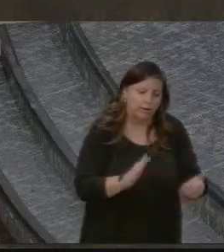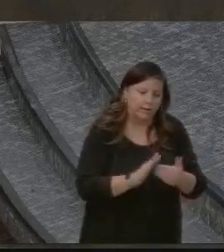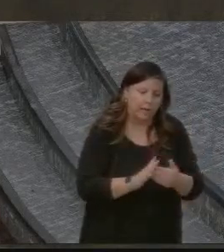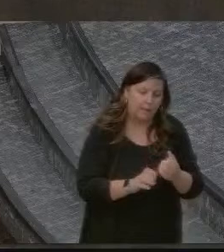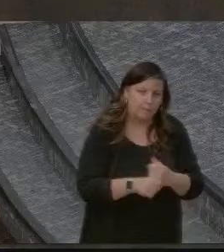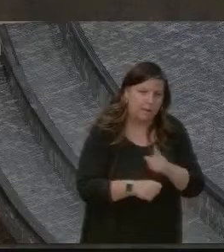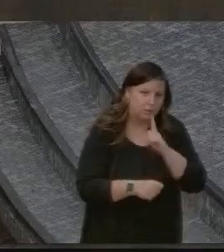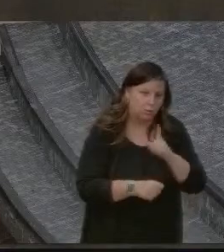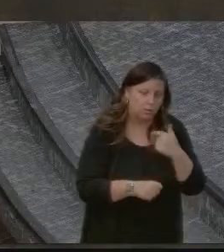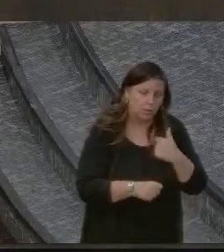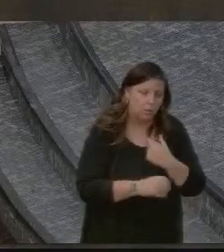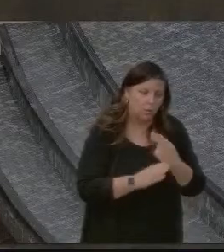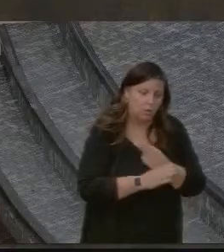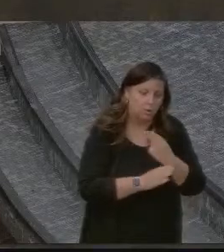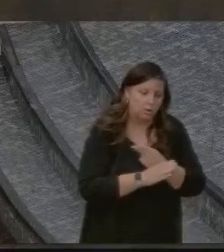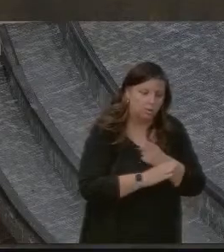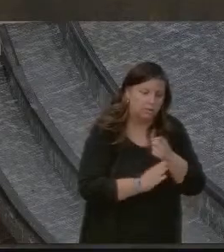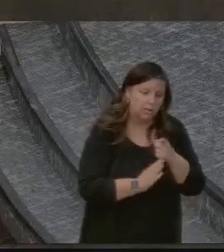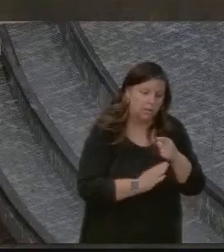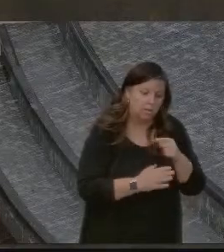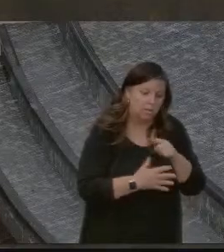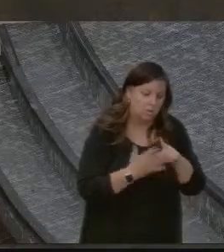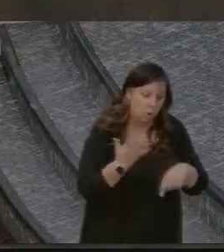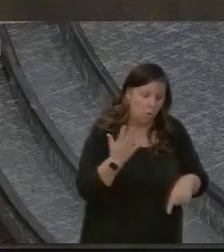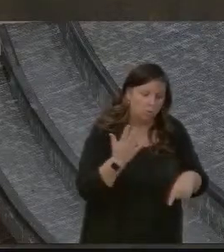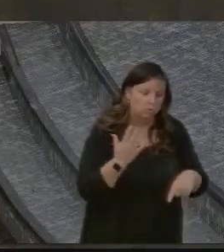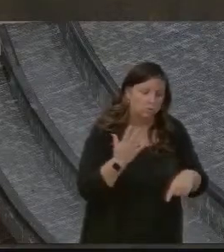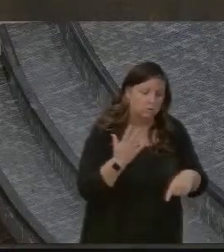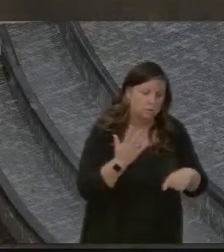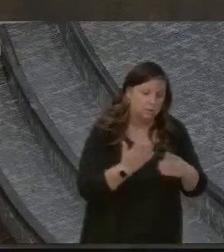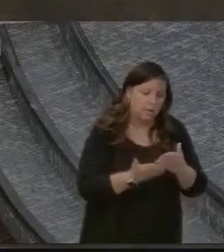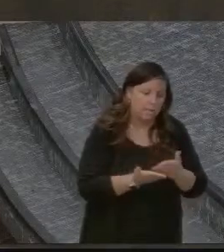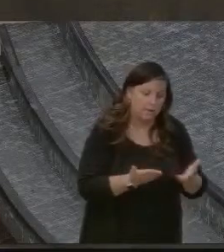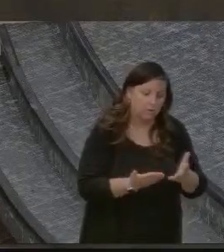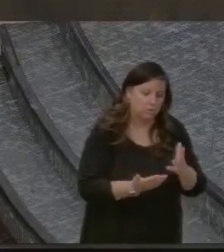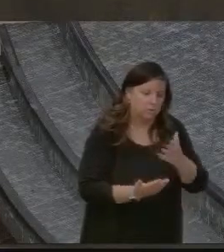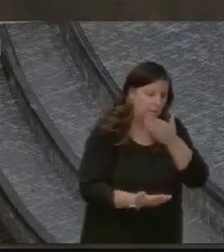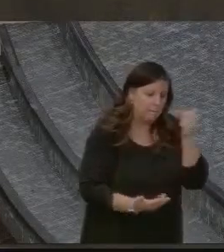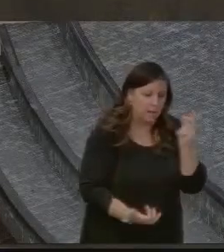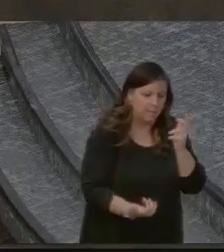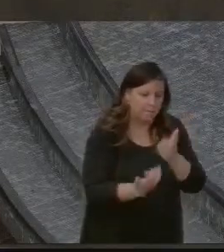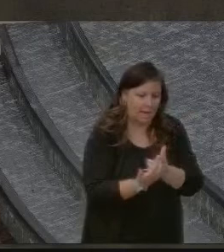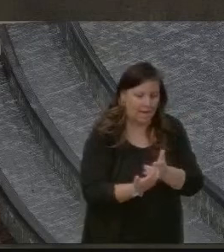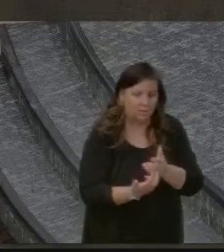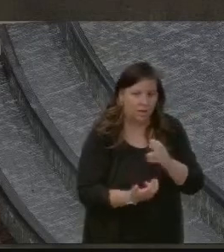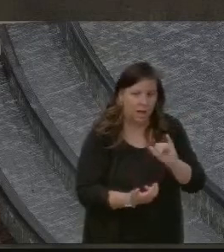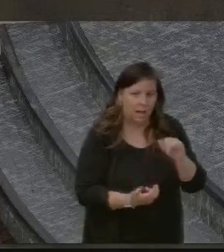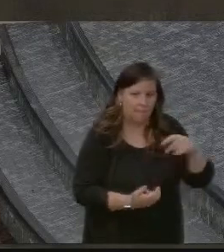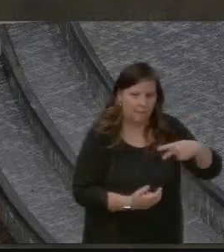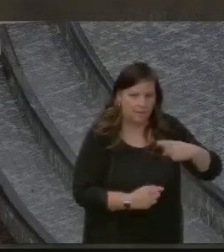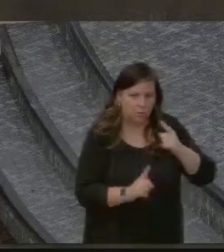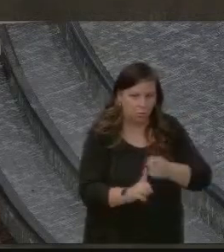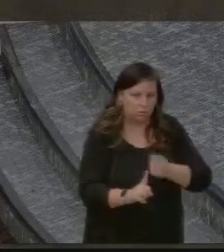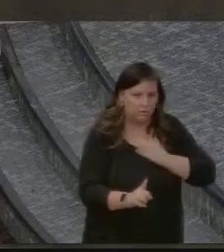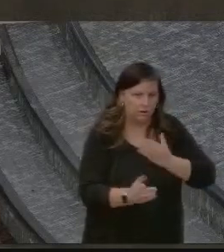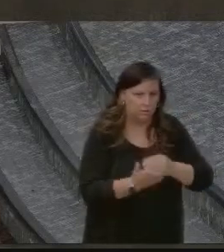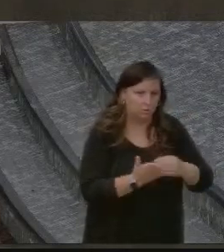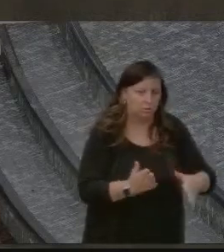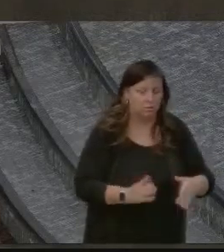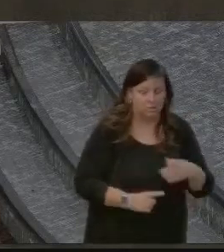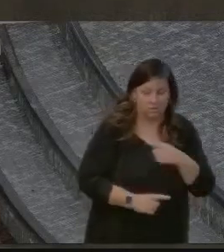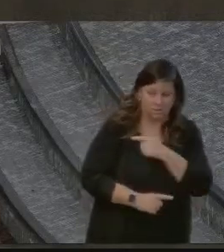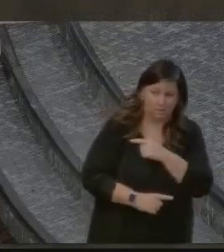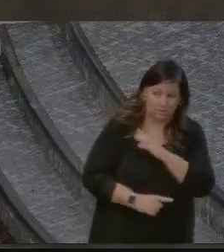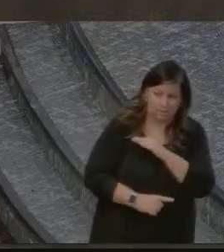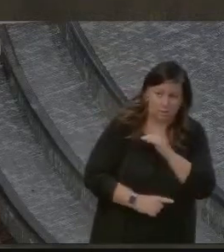materials and how it aligns to the IEP goals of our students. Were they excited? I was not at the